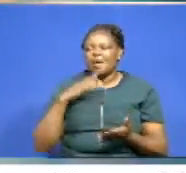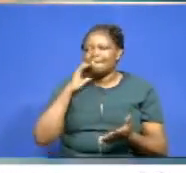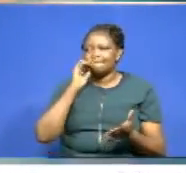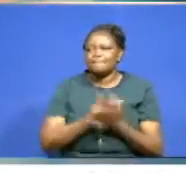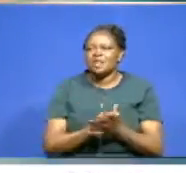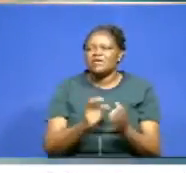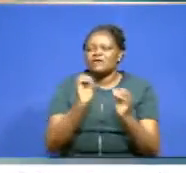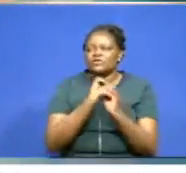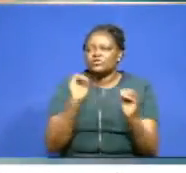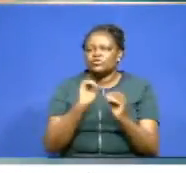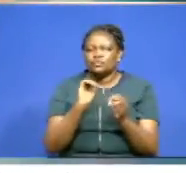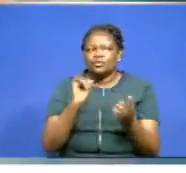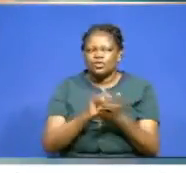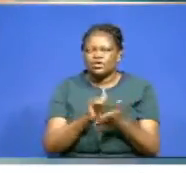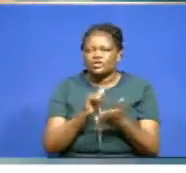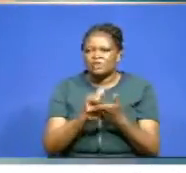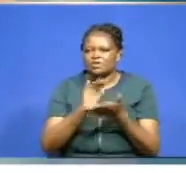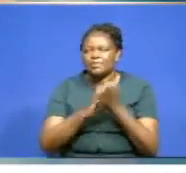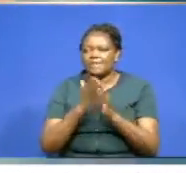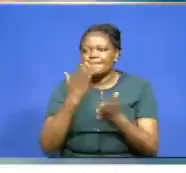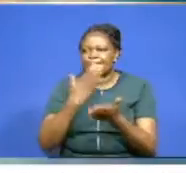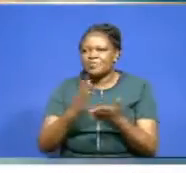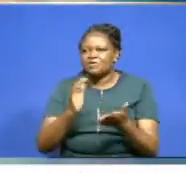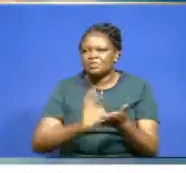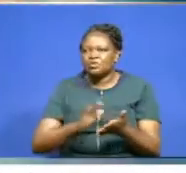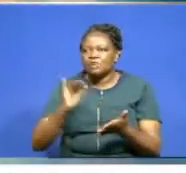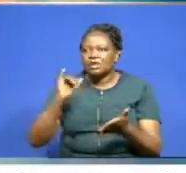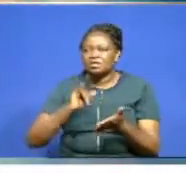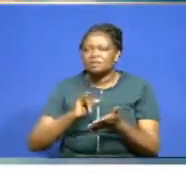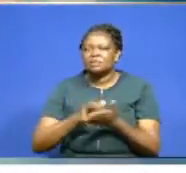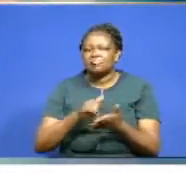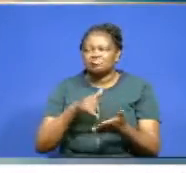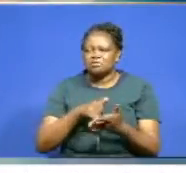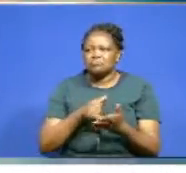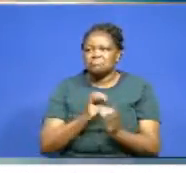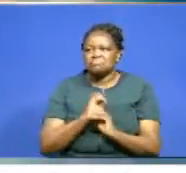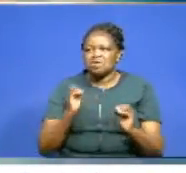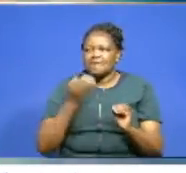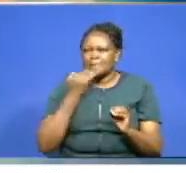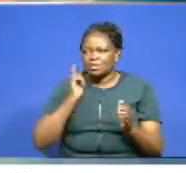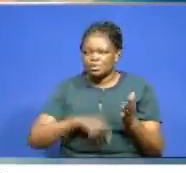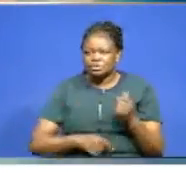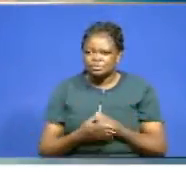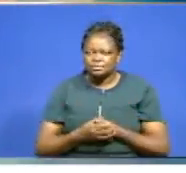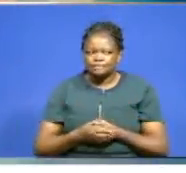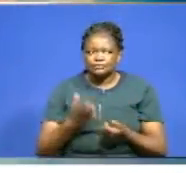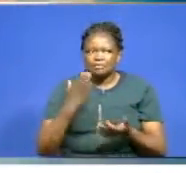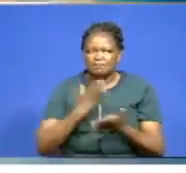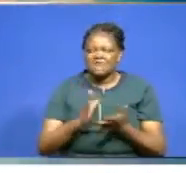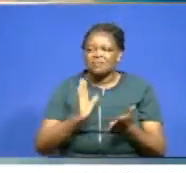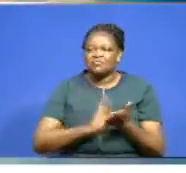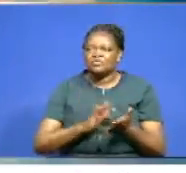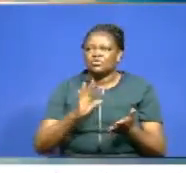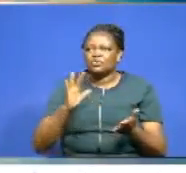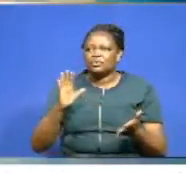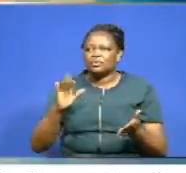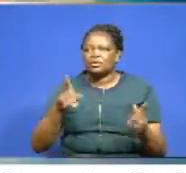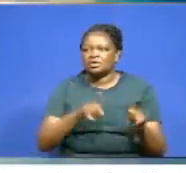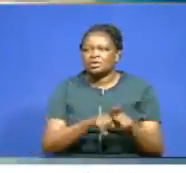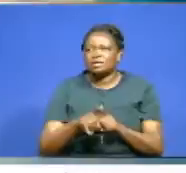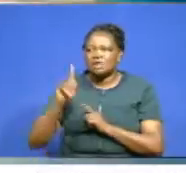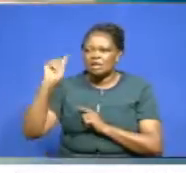into becoming part of the glory that I was not. No. I would rather be part of the glory as a Kenyan,